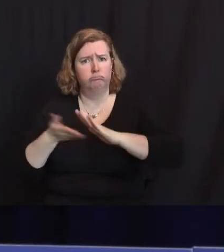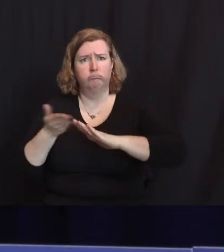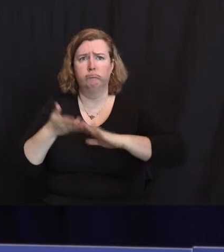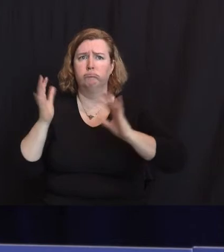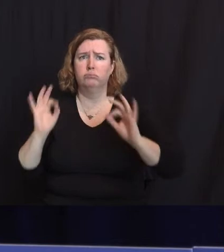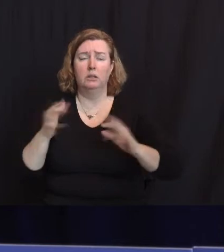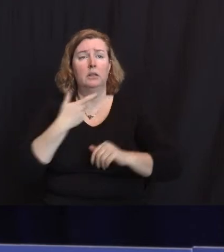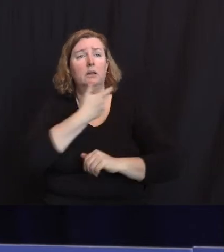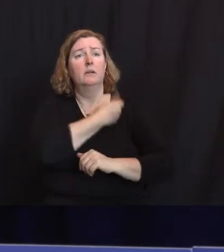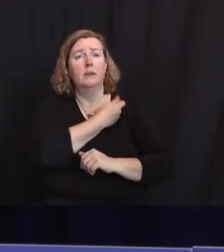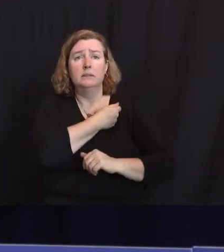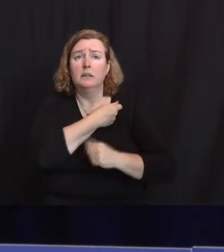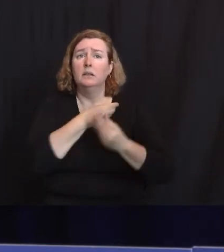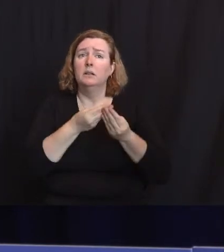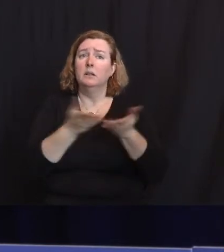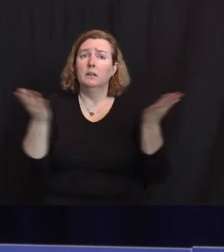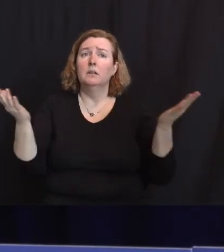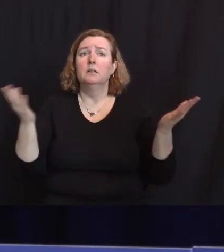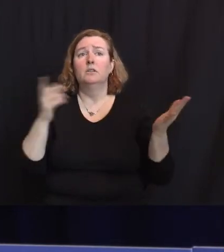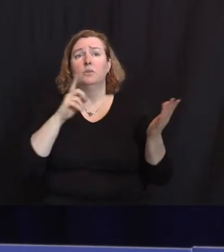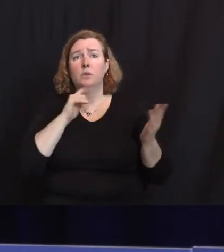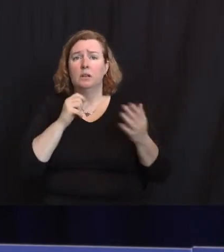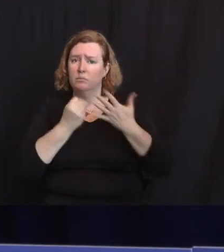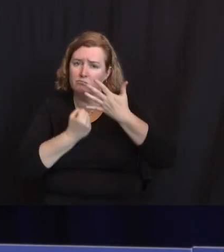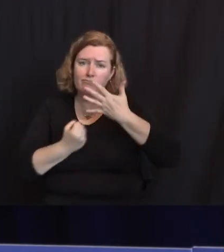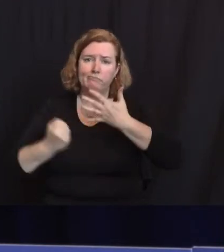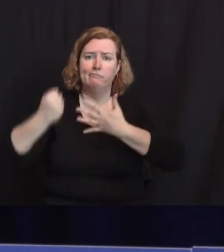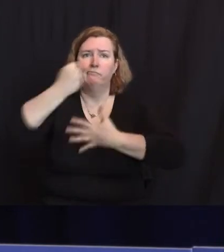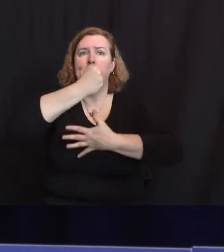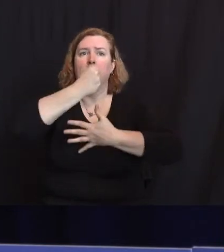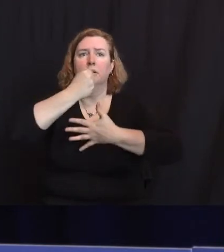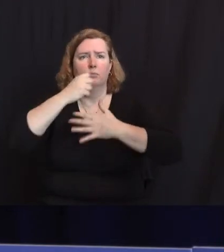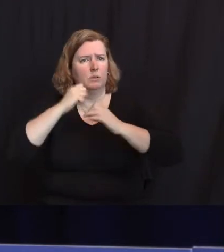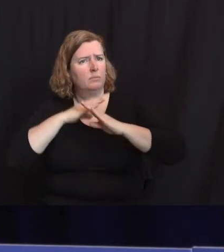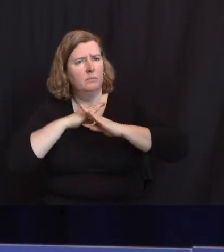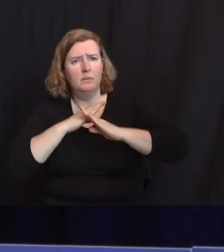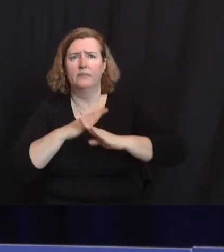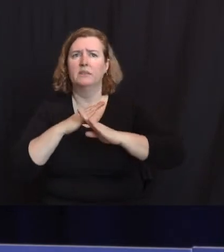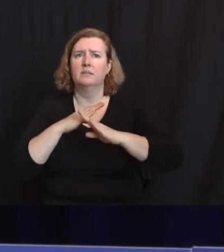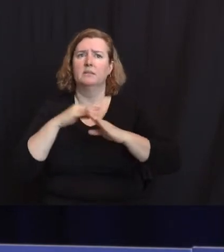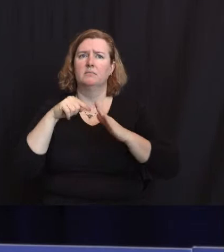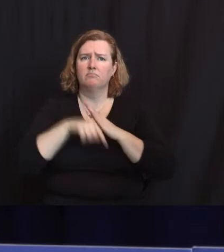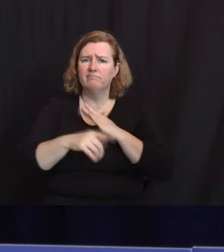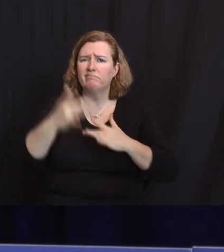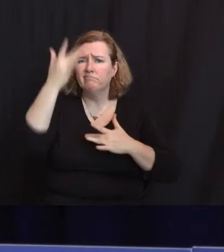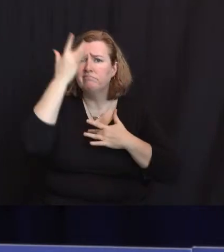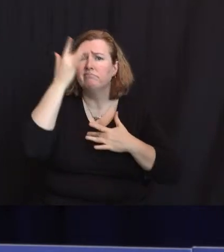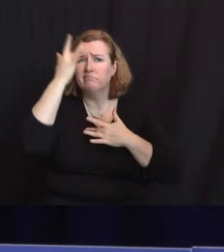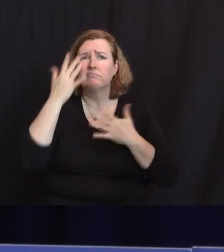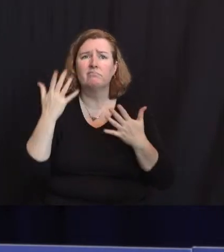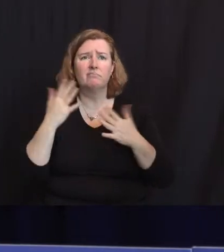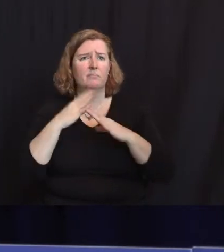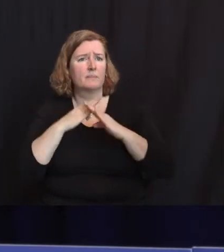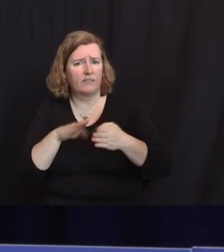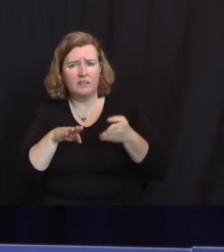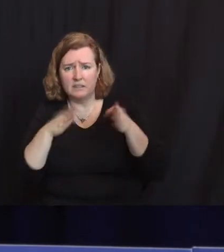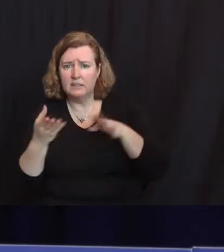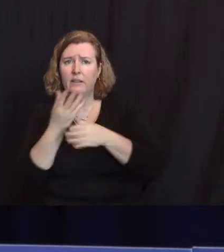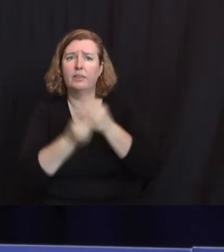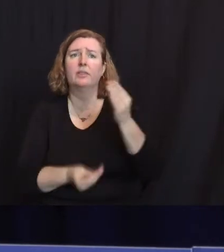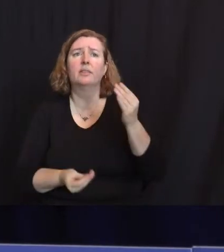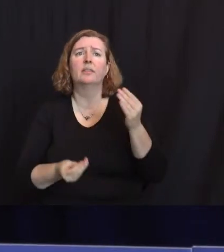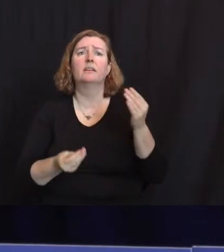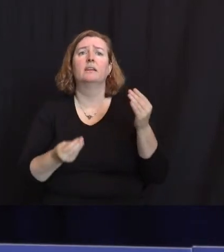vaccination rollout effort prioritizes preventing severe illness and death and supporting essential societal